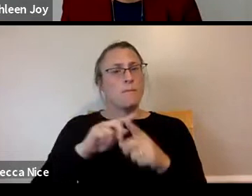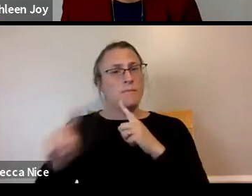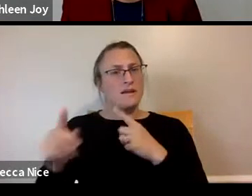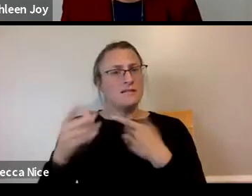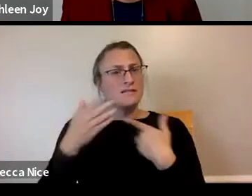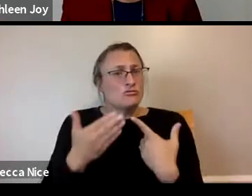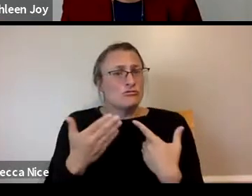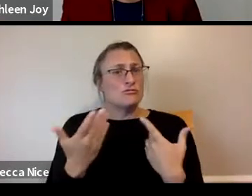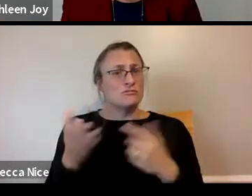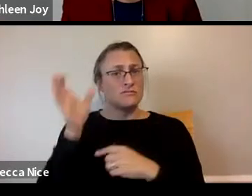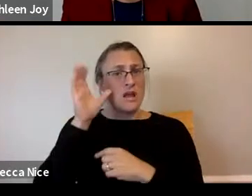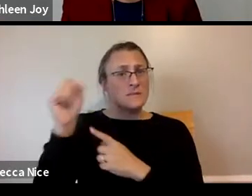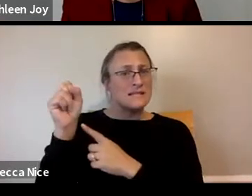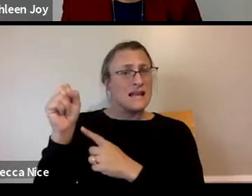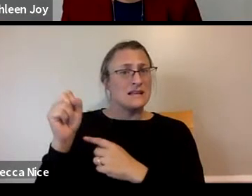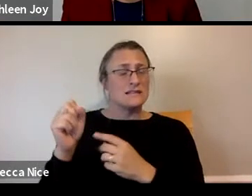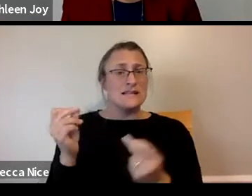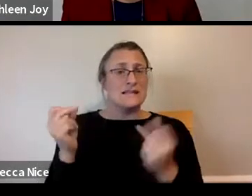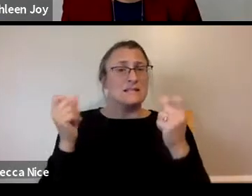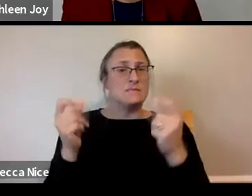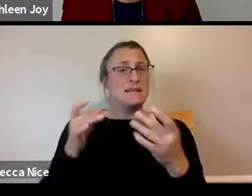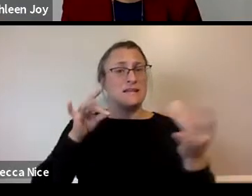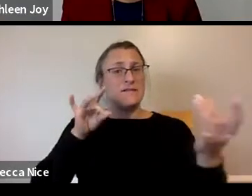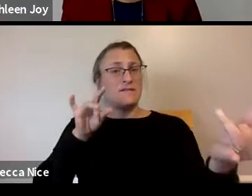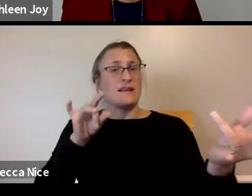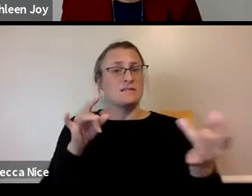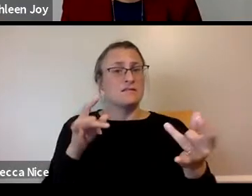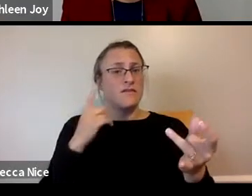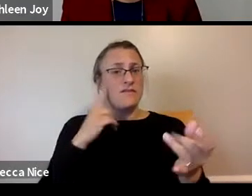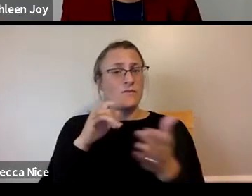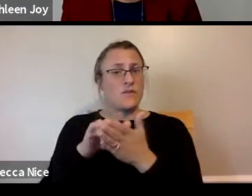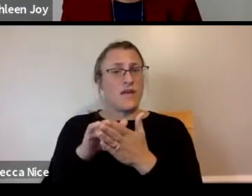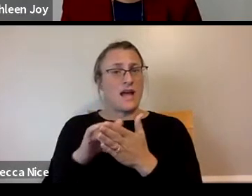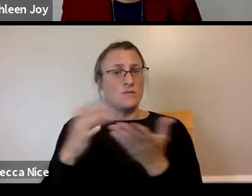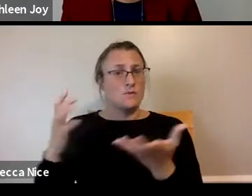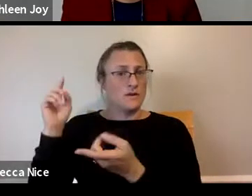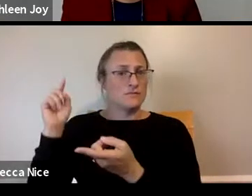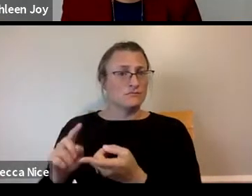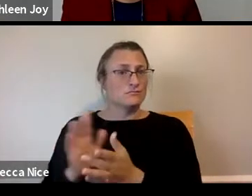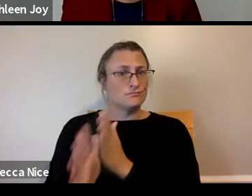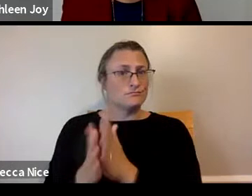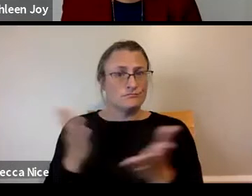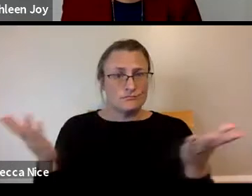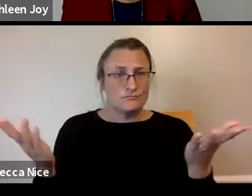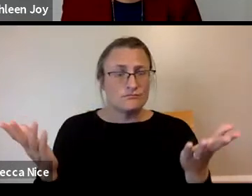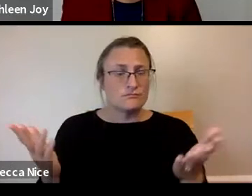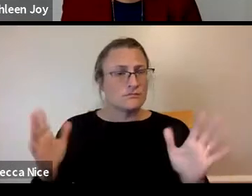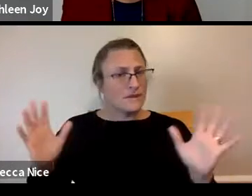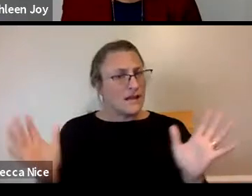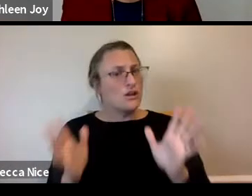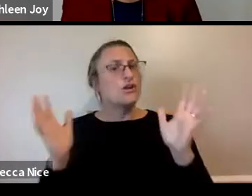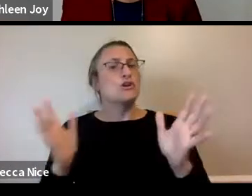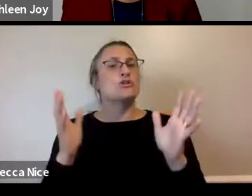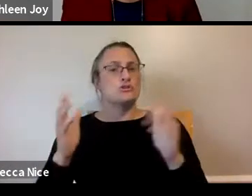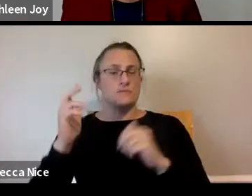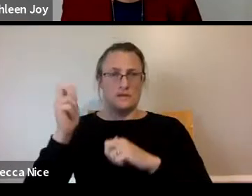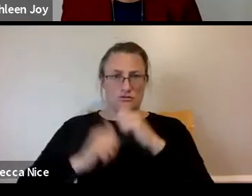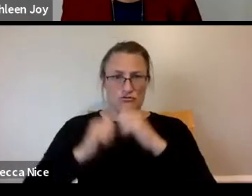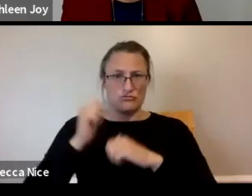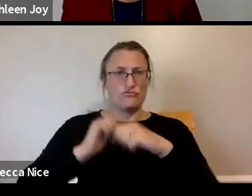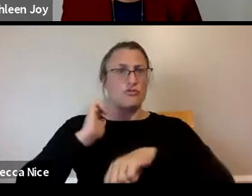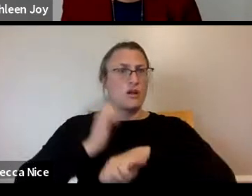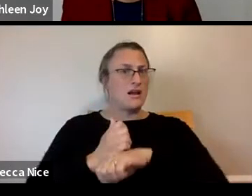most expedient and effective way to do what we would all like to do. I urge it to be constructed and